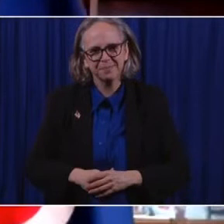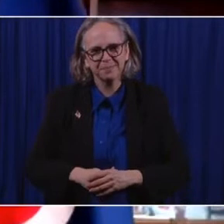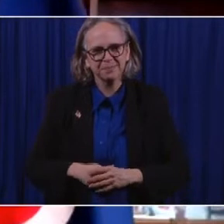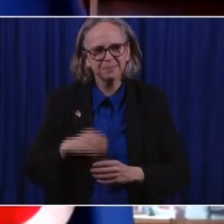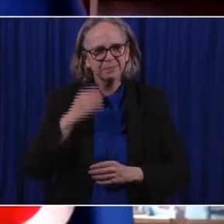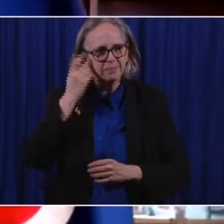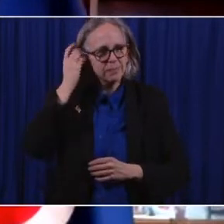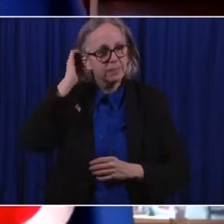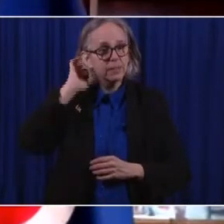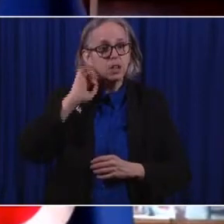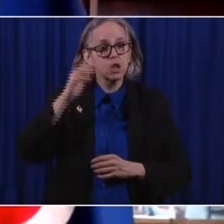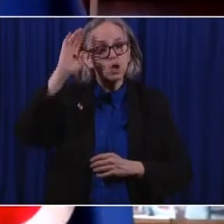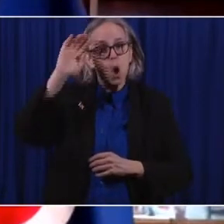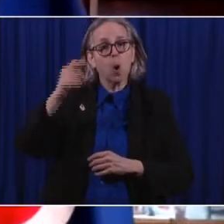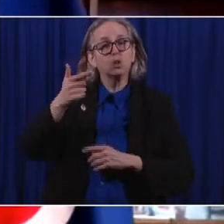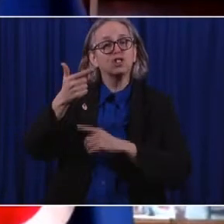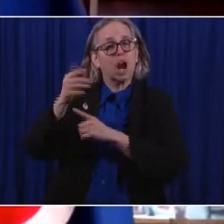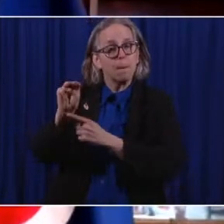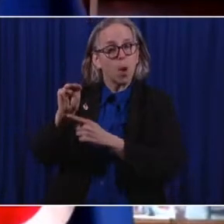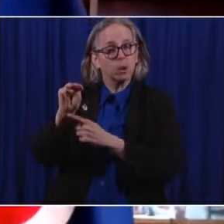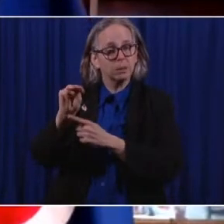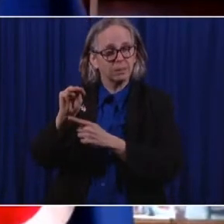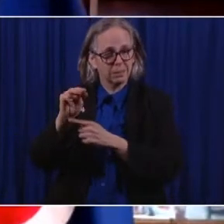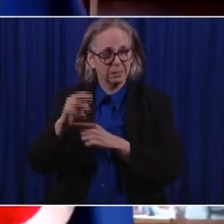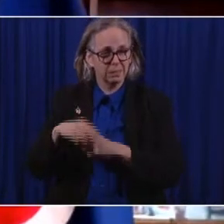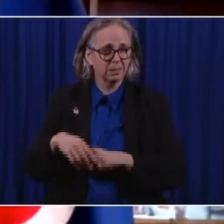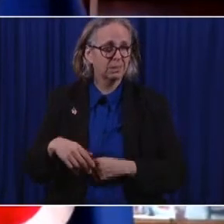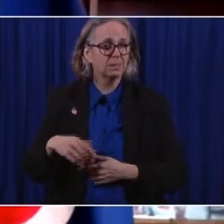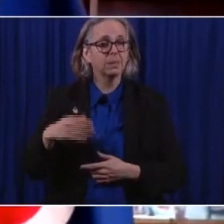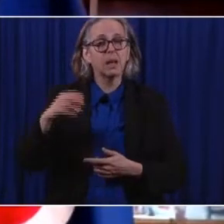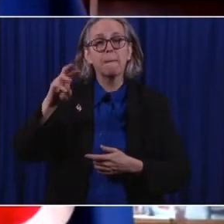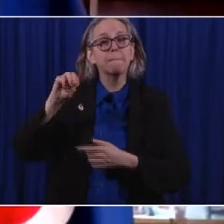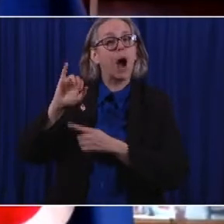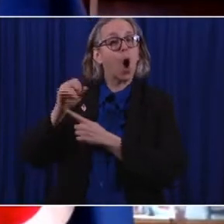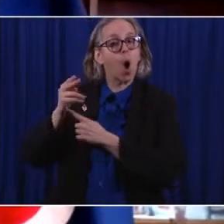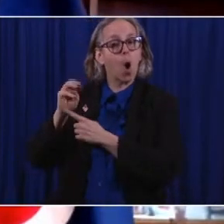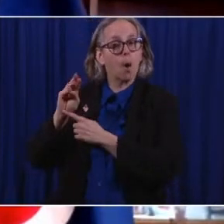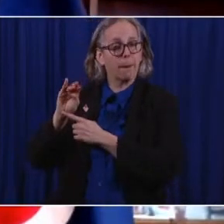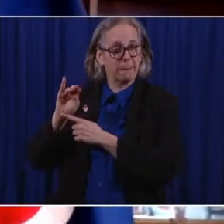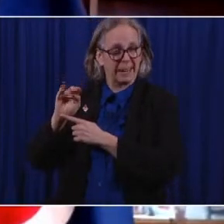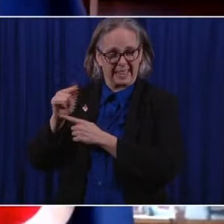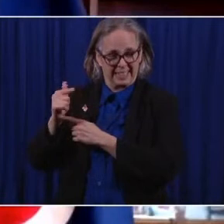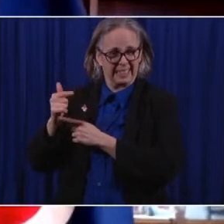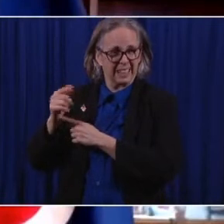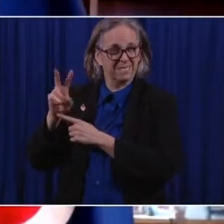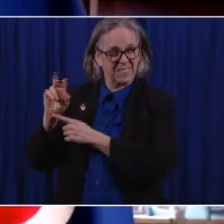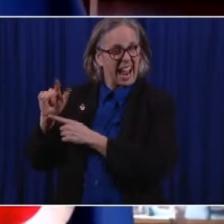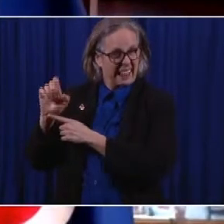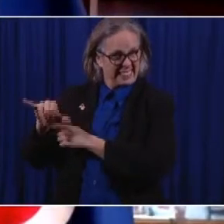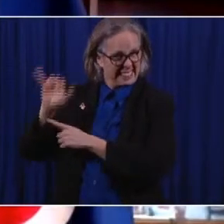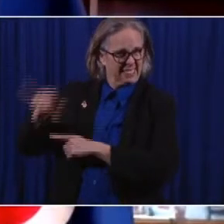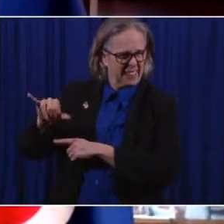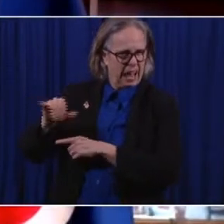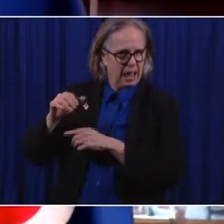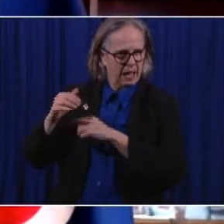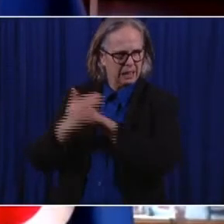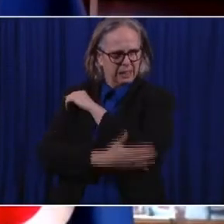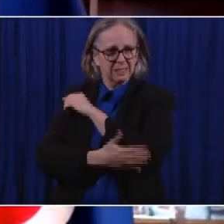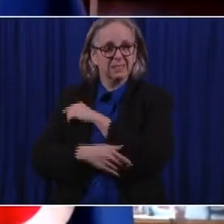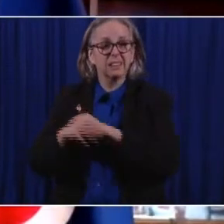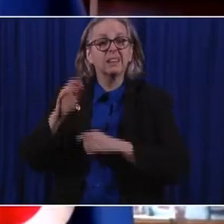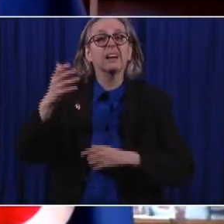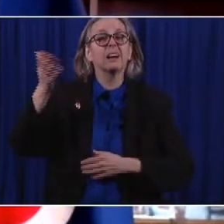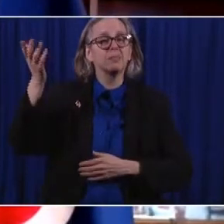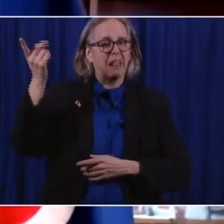Motors and the Mahoning Valley and the agreement that we struck there last year, where after a